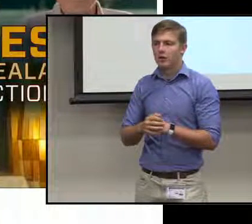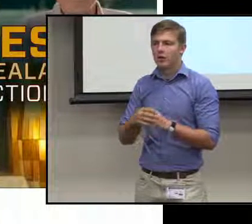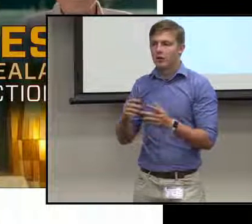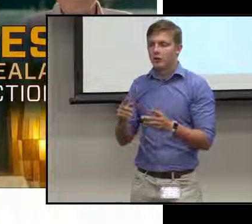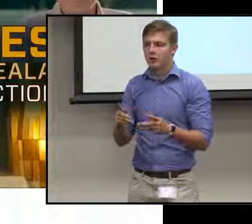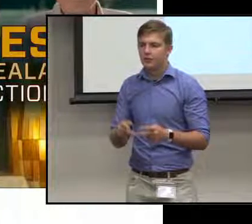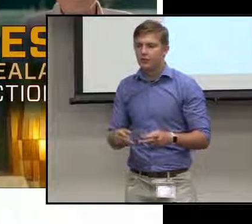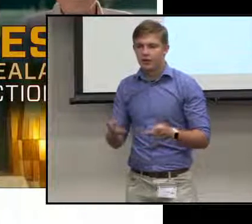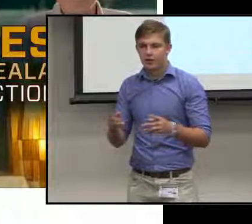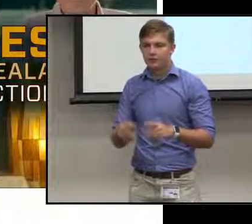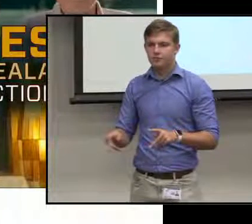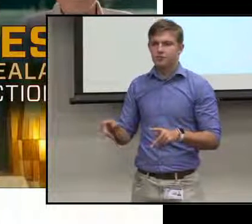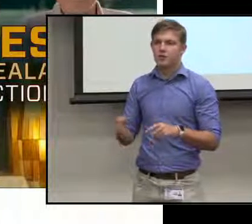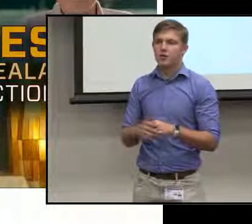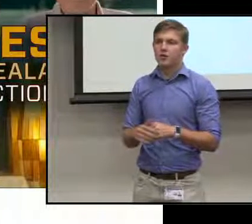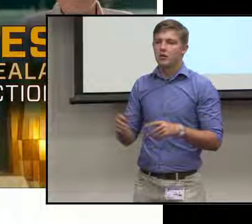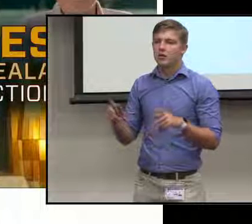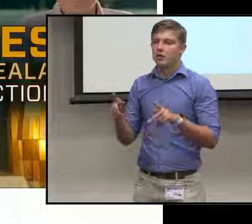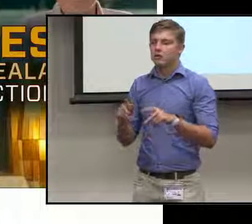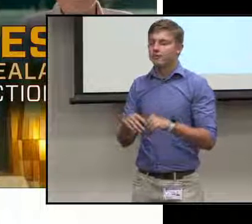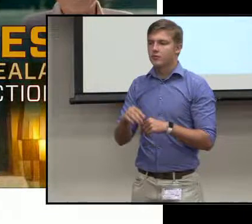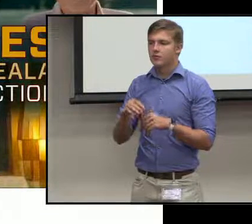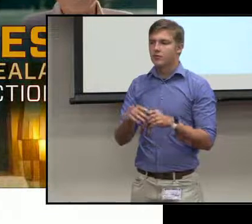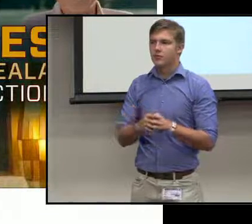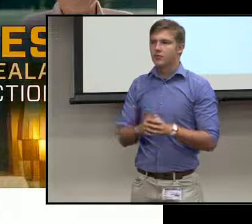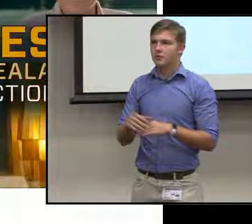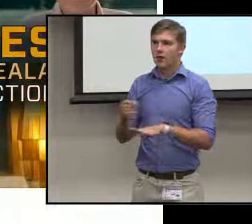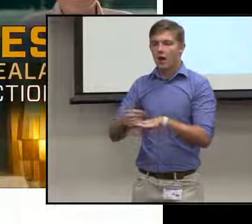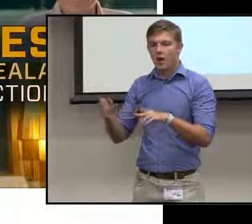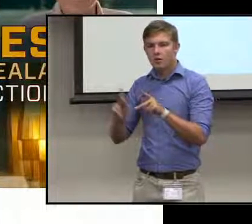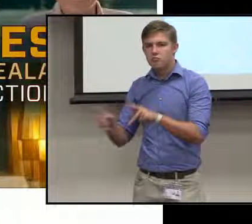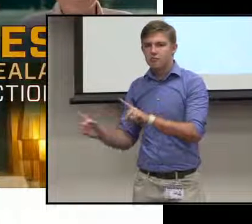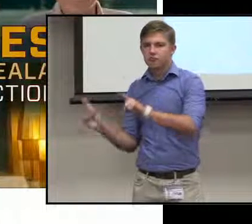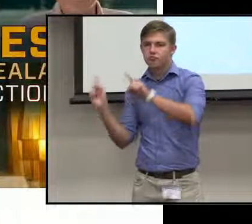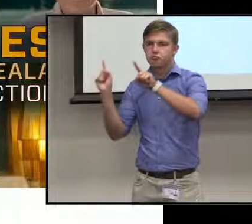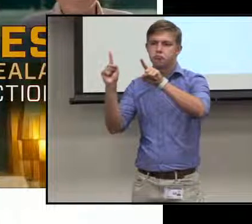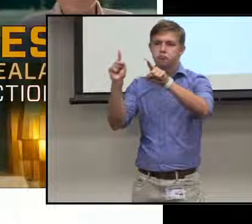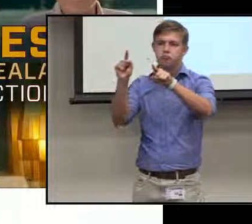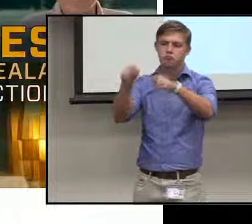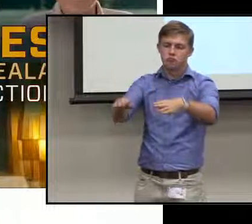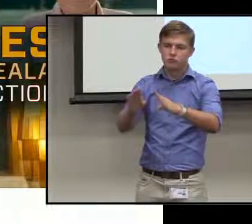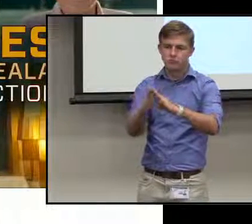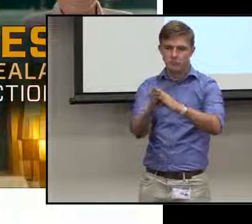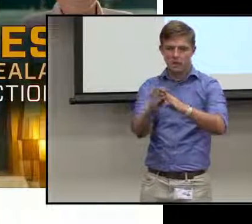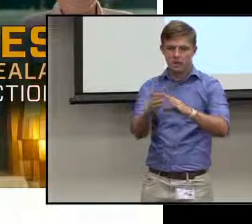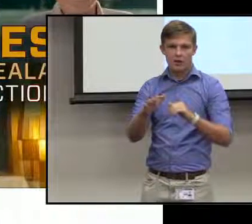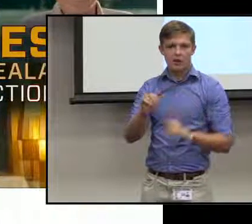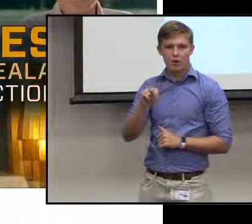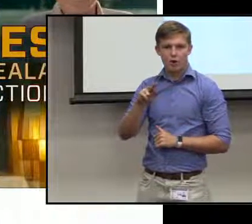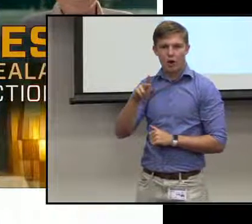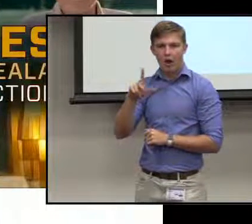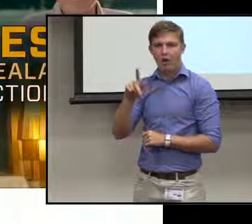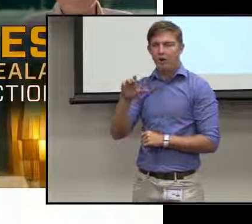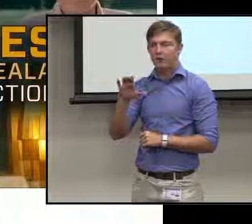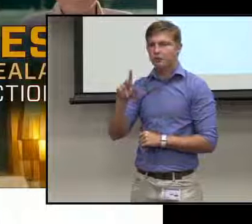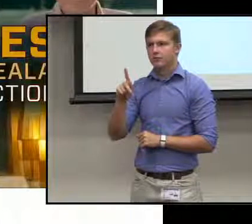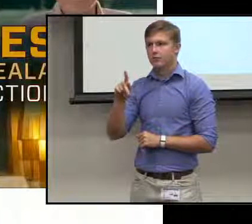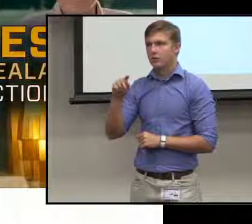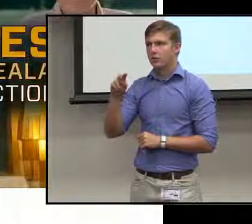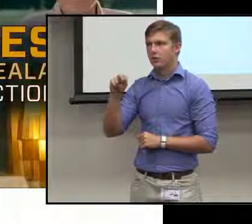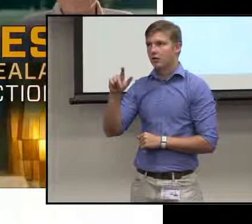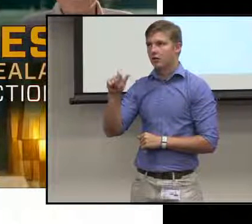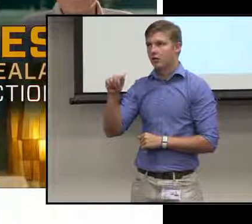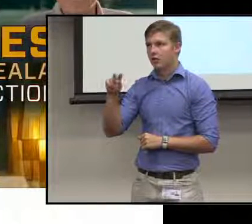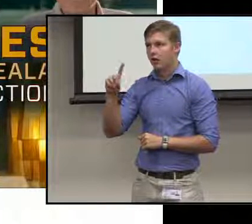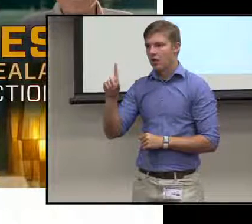migrated to New Zealand, and particularly in Auckland, and it's the largest Polynesian population there. It's also has grown